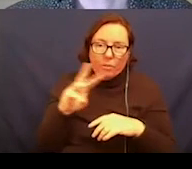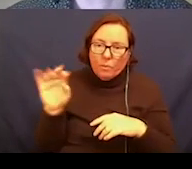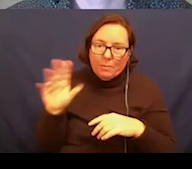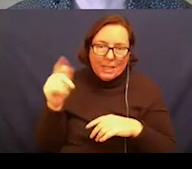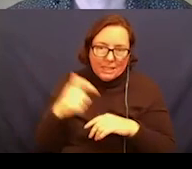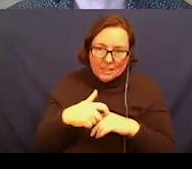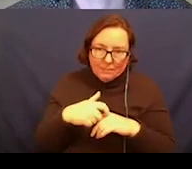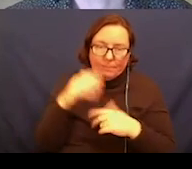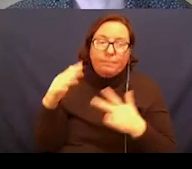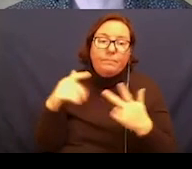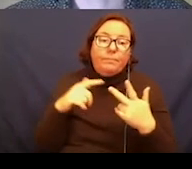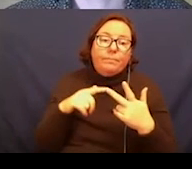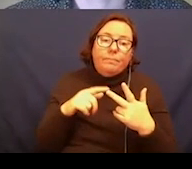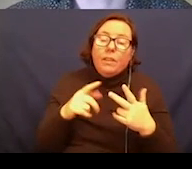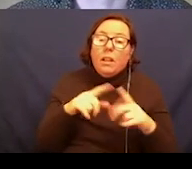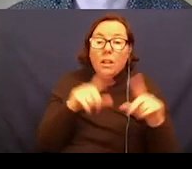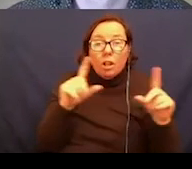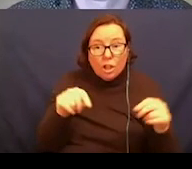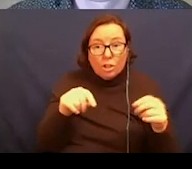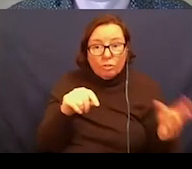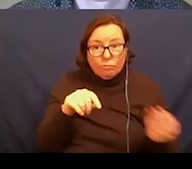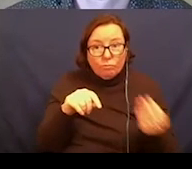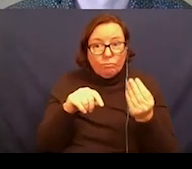And finally, you can sign and return the reply card,